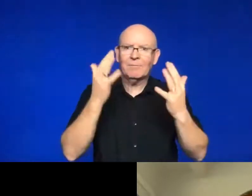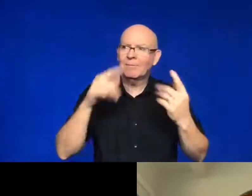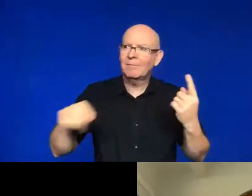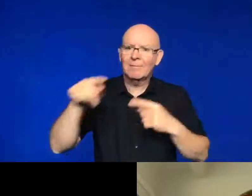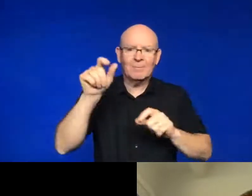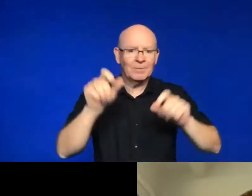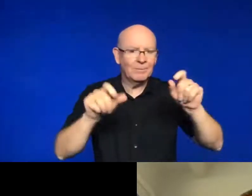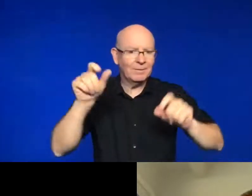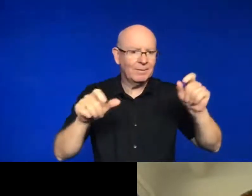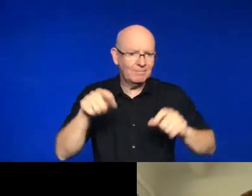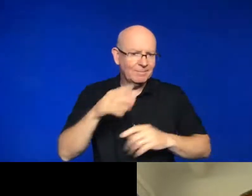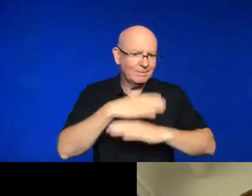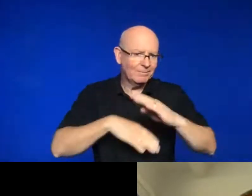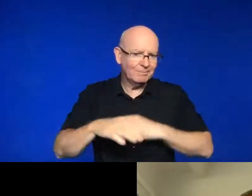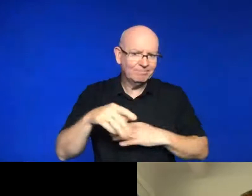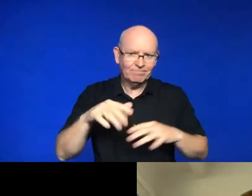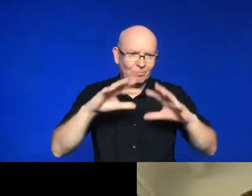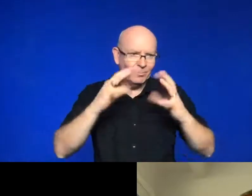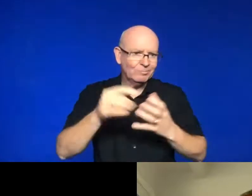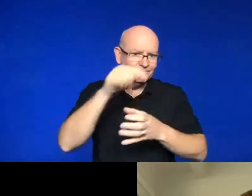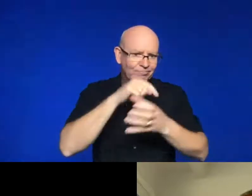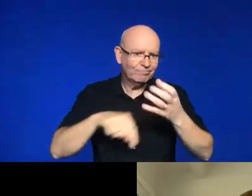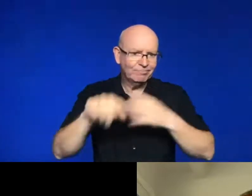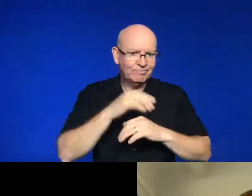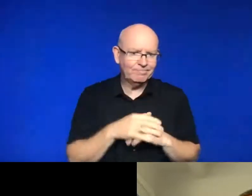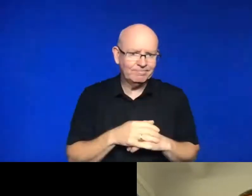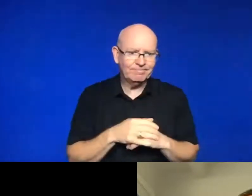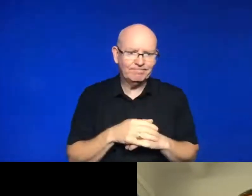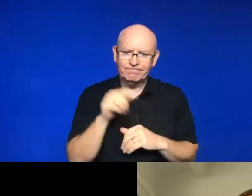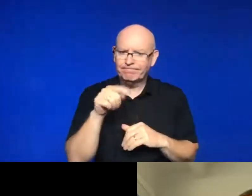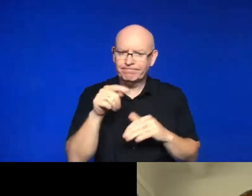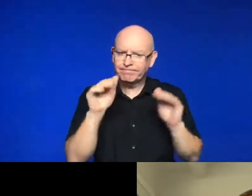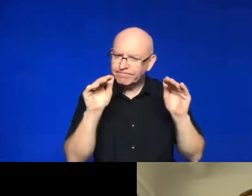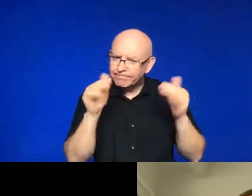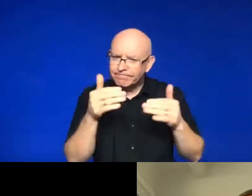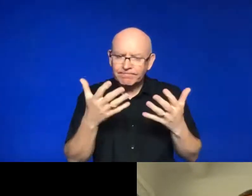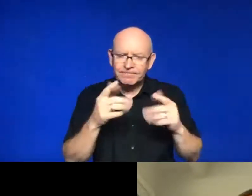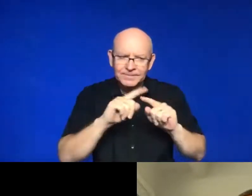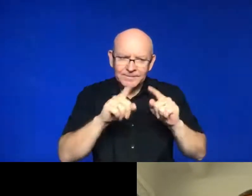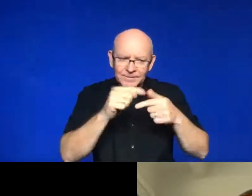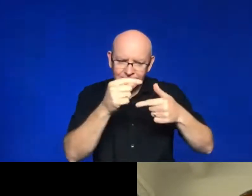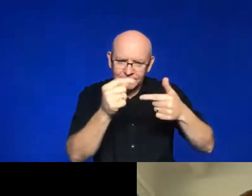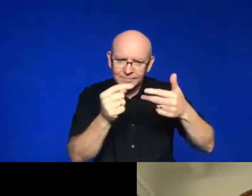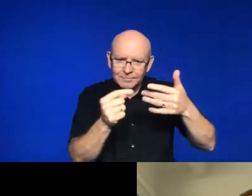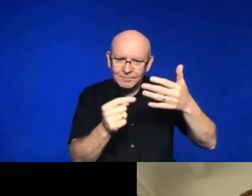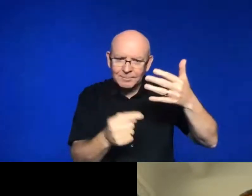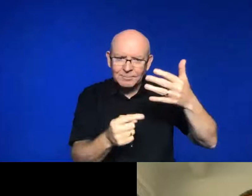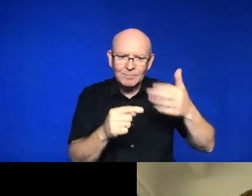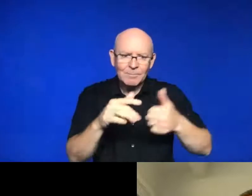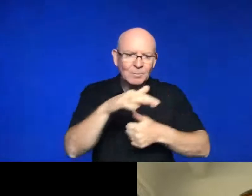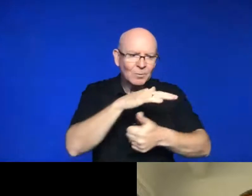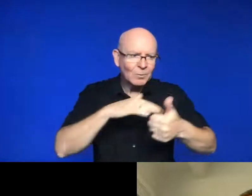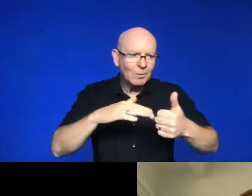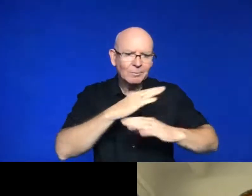focus on different elements of social protection systems in different countries. Realities